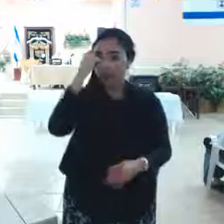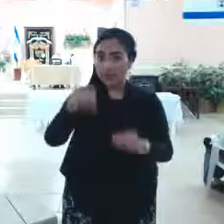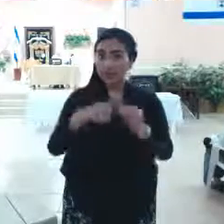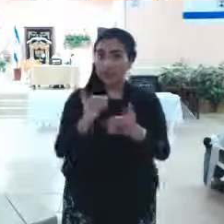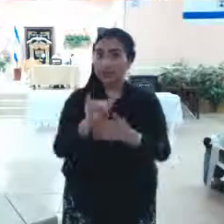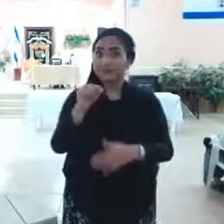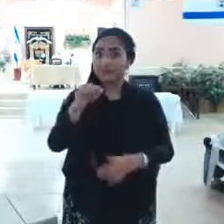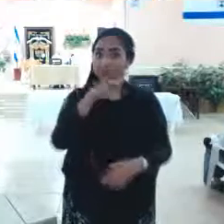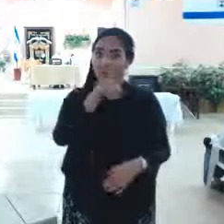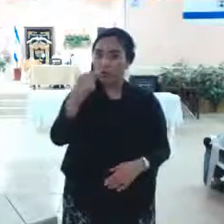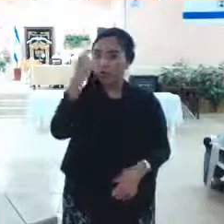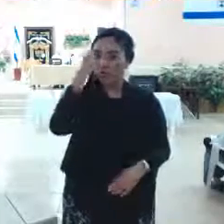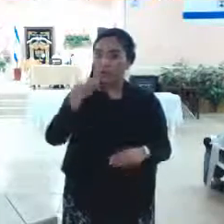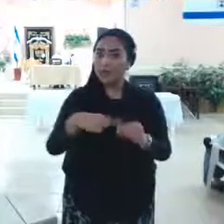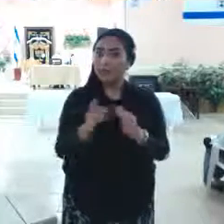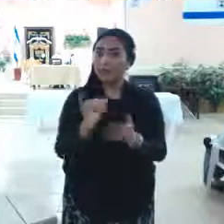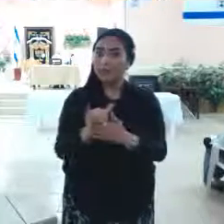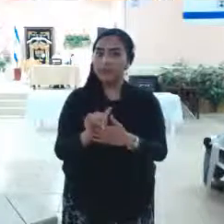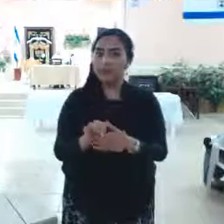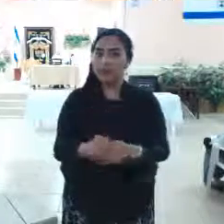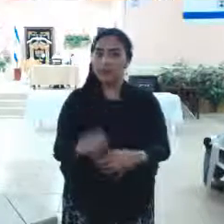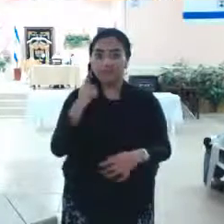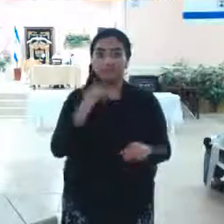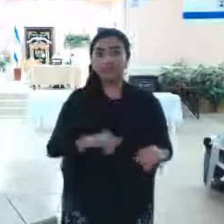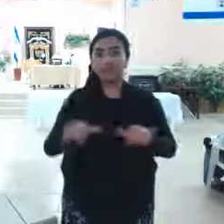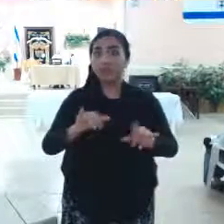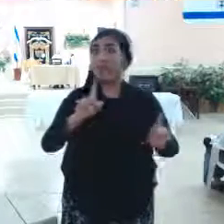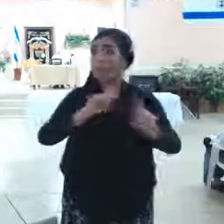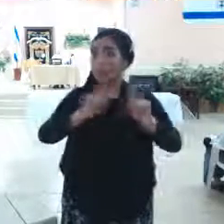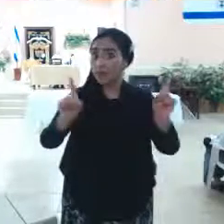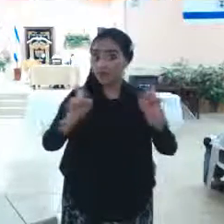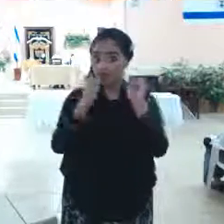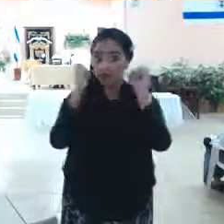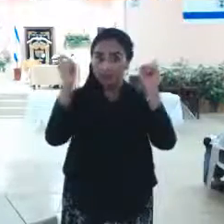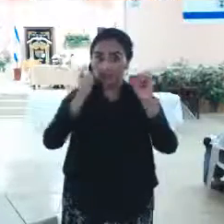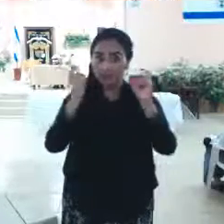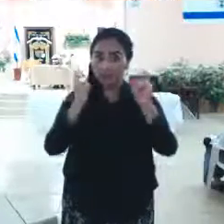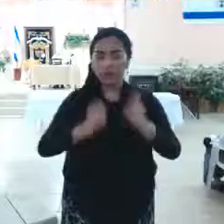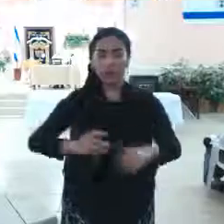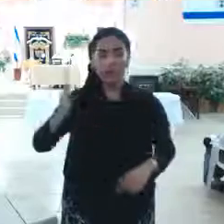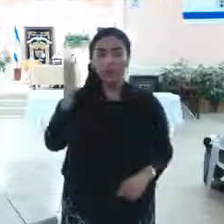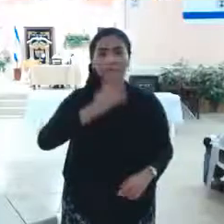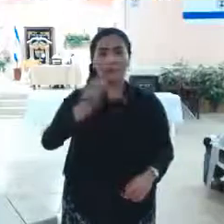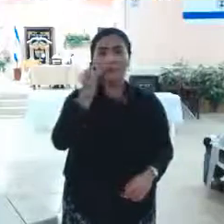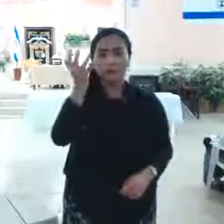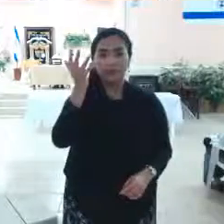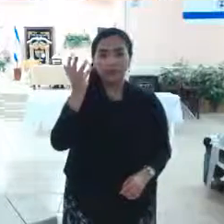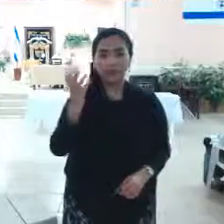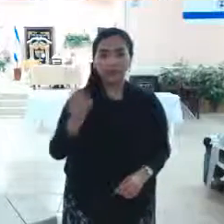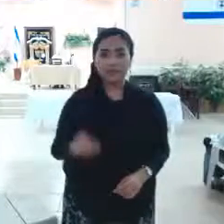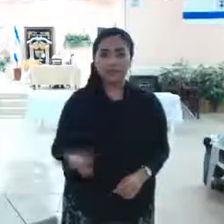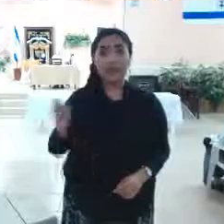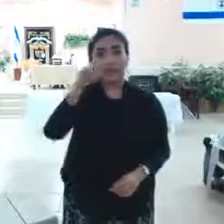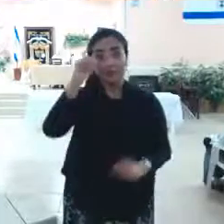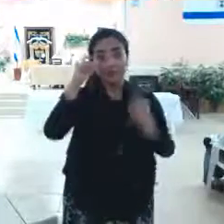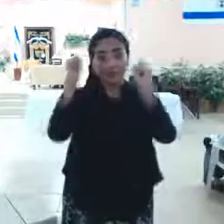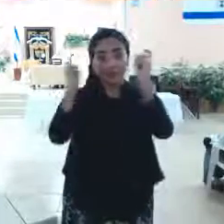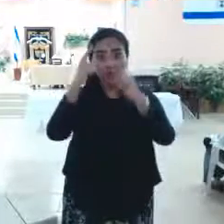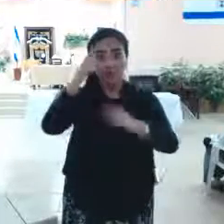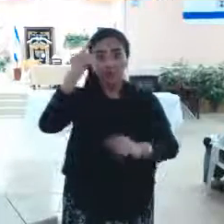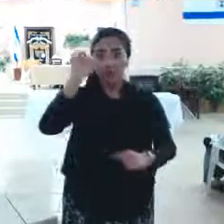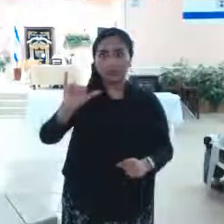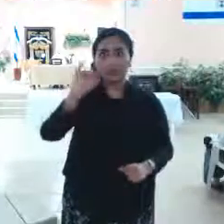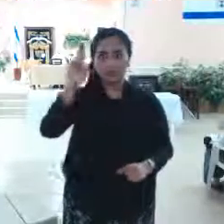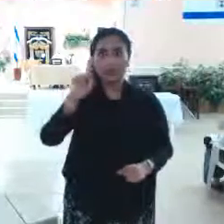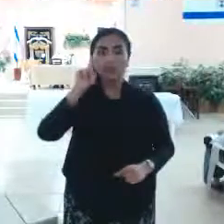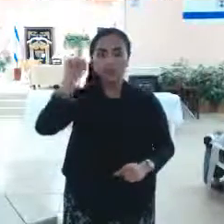thought about it. Yes, of course you did. You thought about it. But the feast was precious because the feast